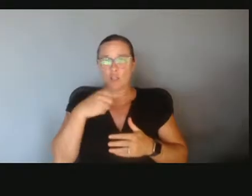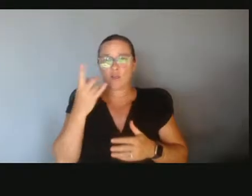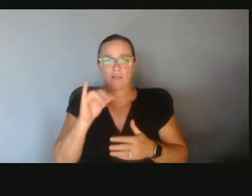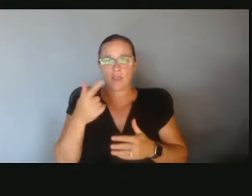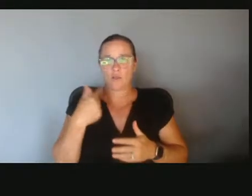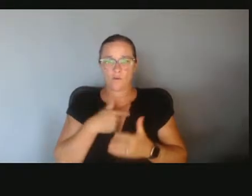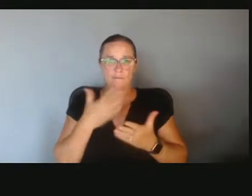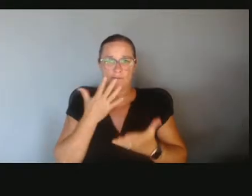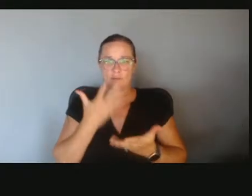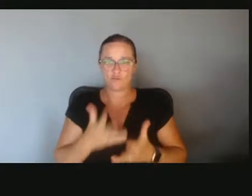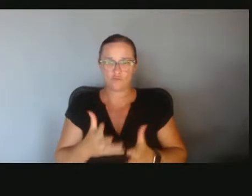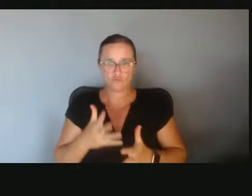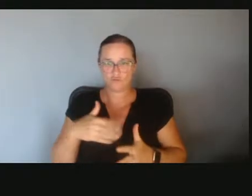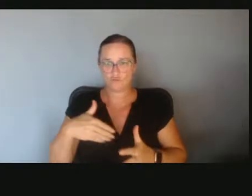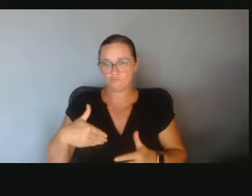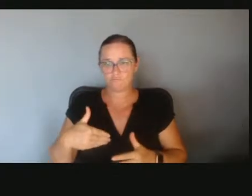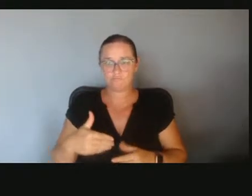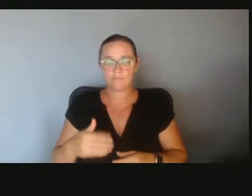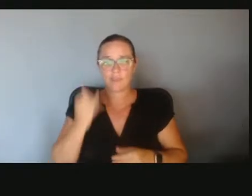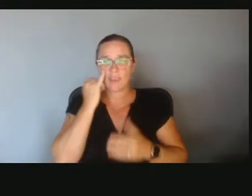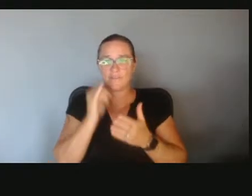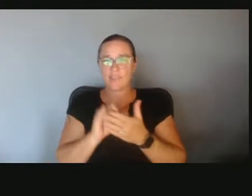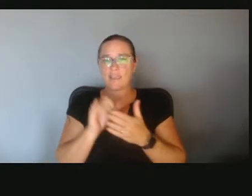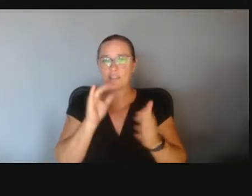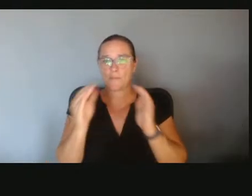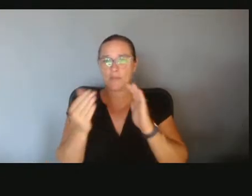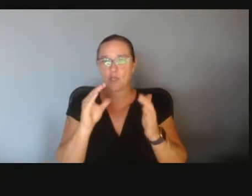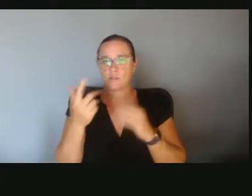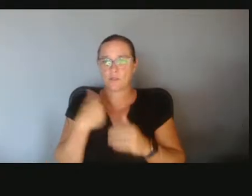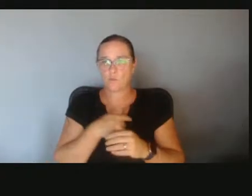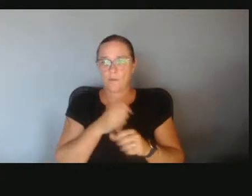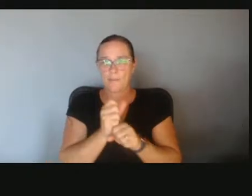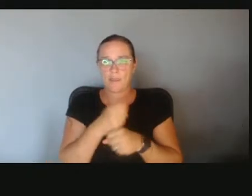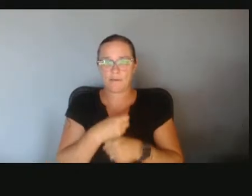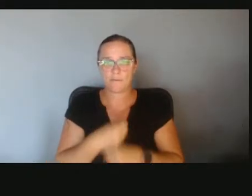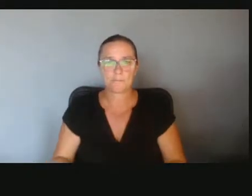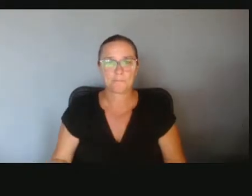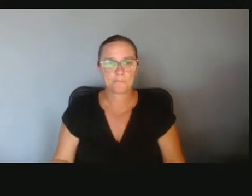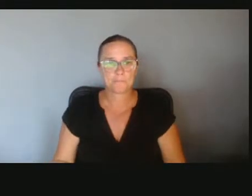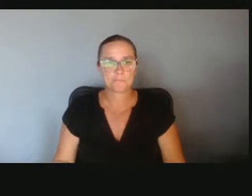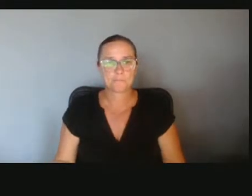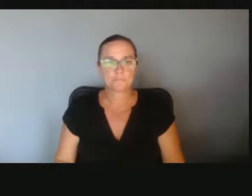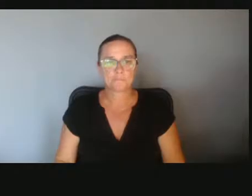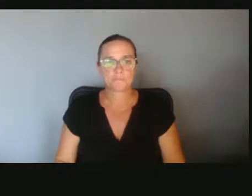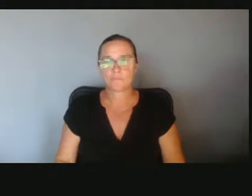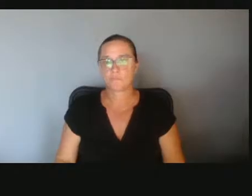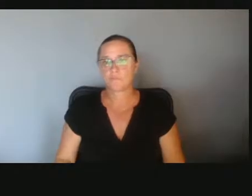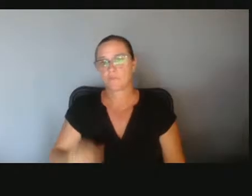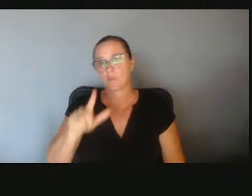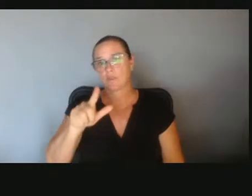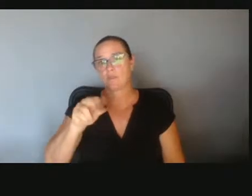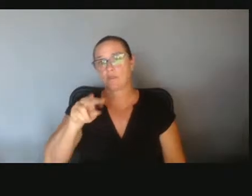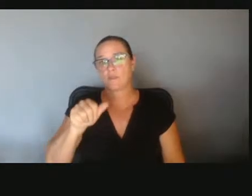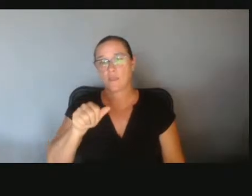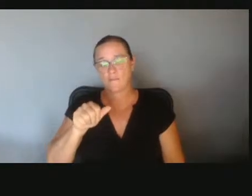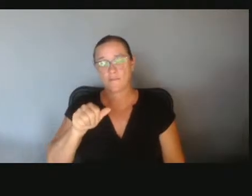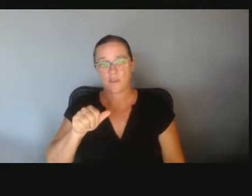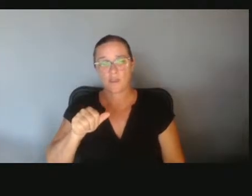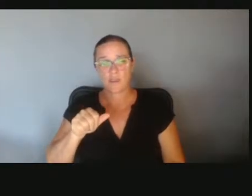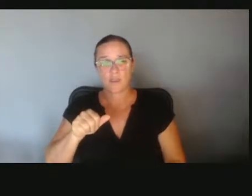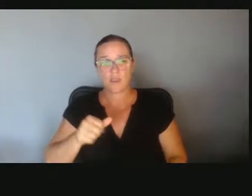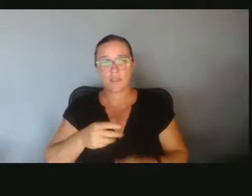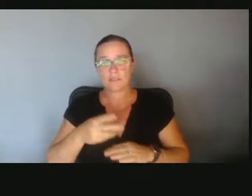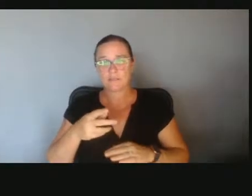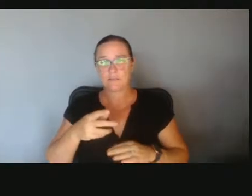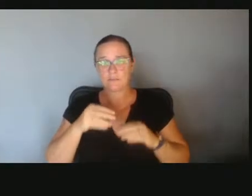yet, if that is a comparison that can be made, right? So a lot of lava is coming out.